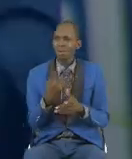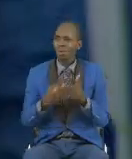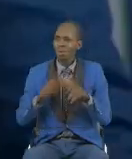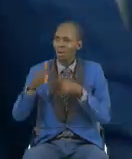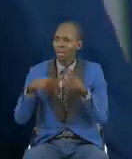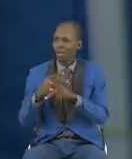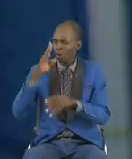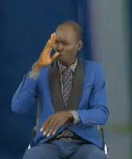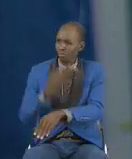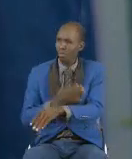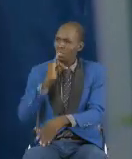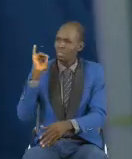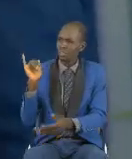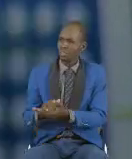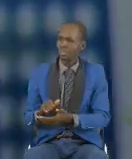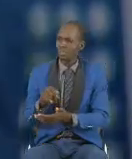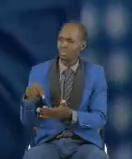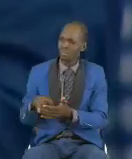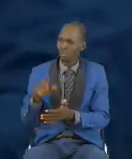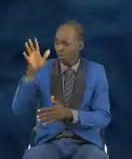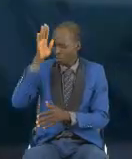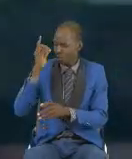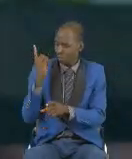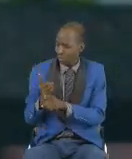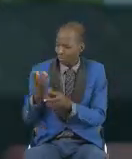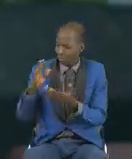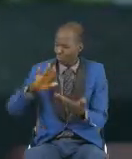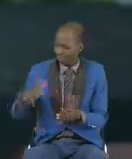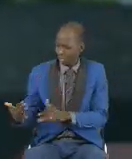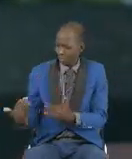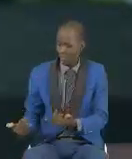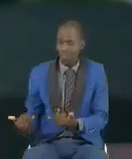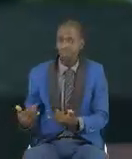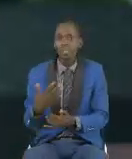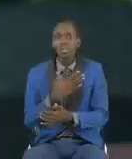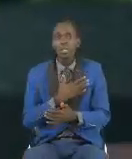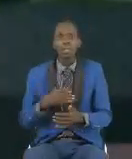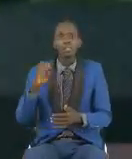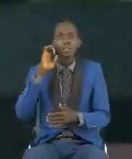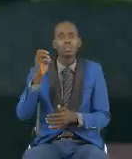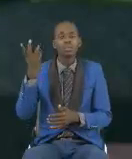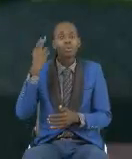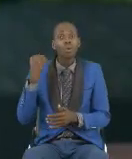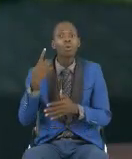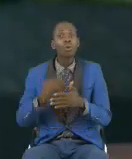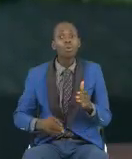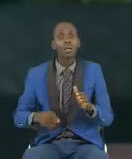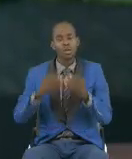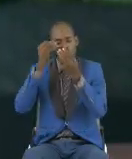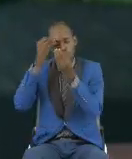Your father just died. And then you must hear God more than you hear the